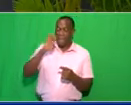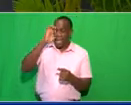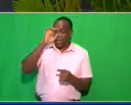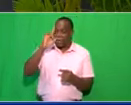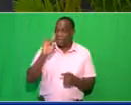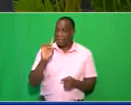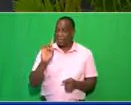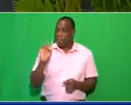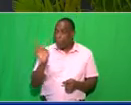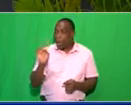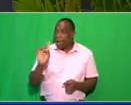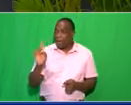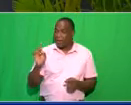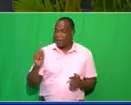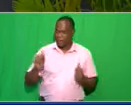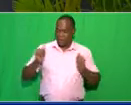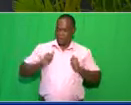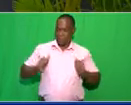kids.